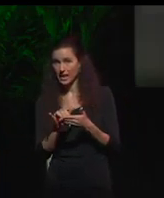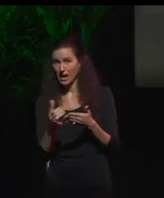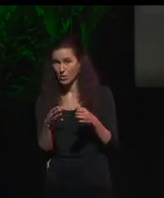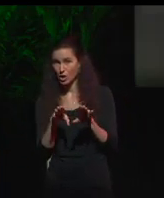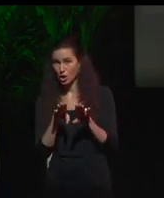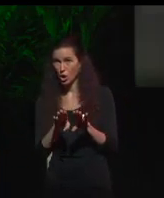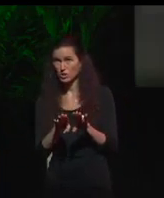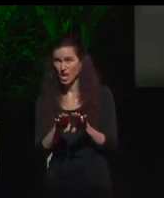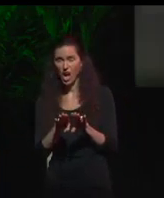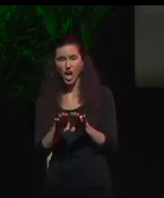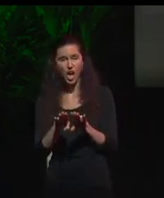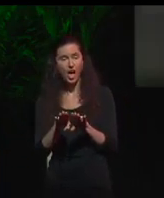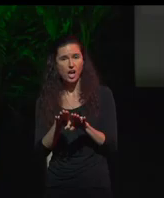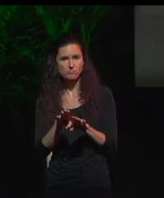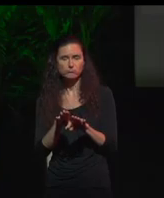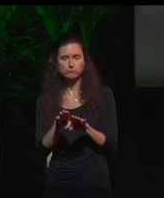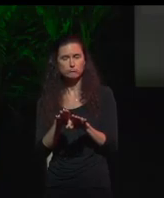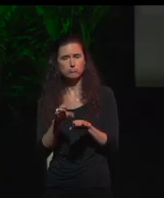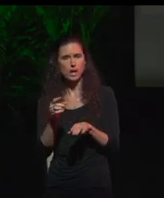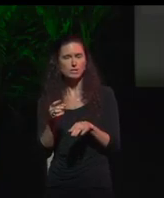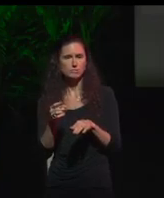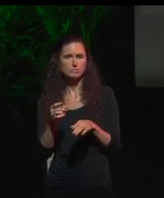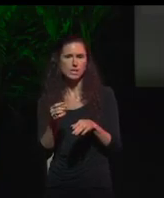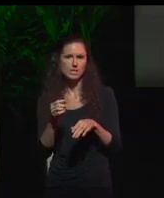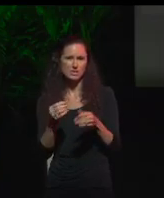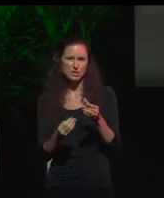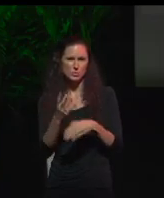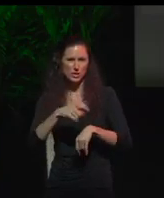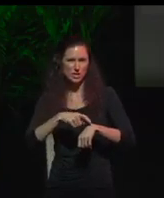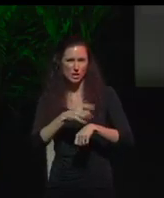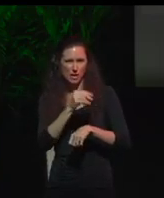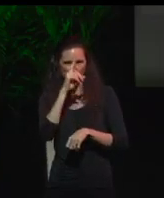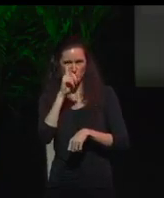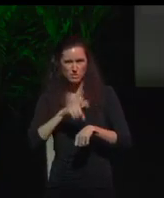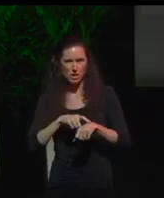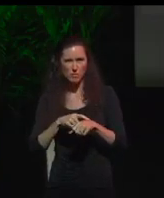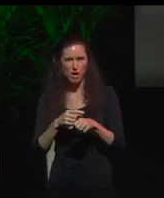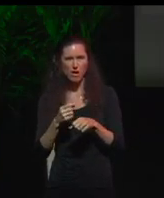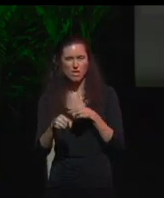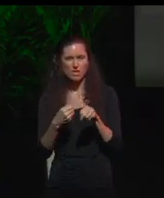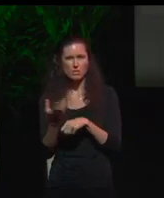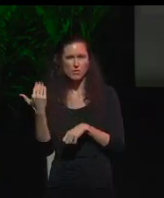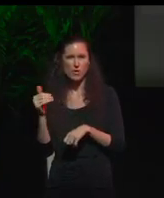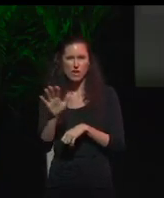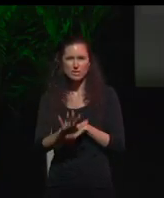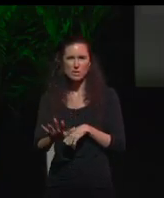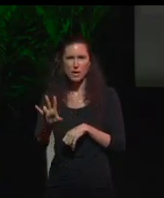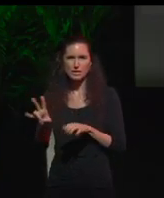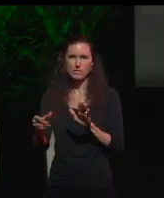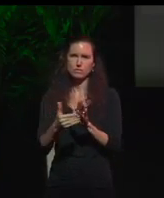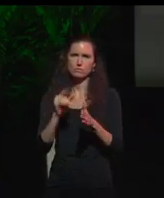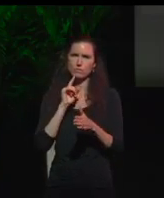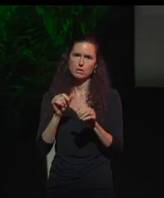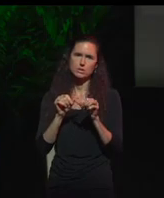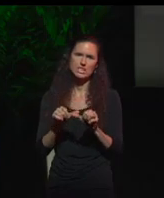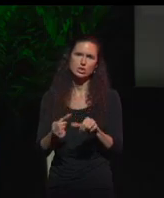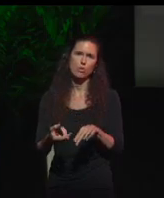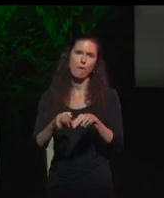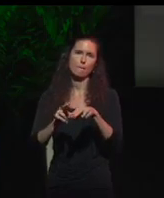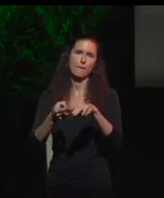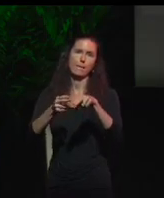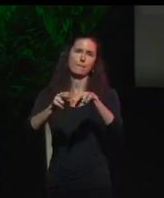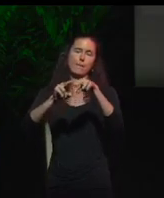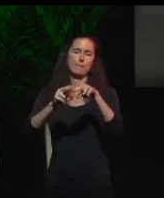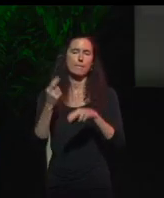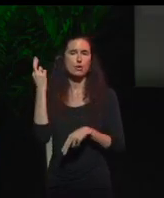through spring and all of summer. So the year before that, we had about 7,000. So it's really gone up and up and up each year. So